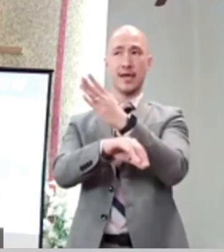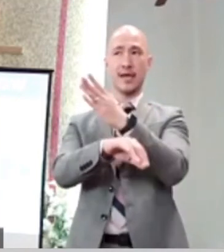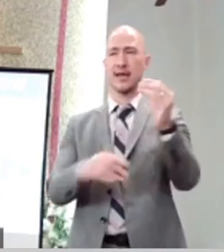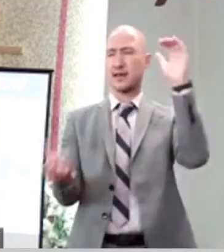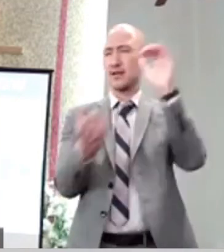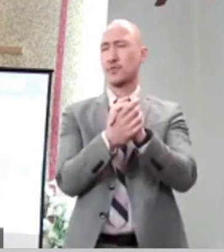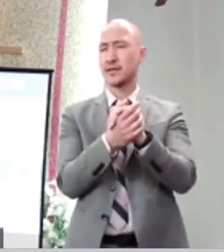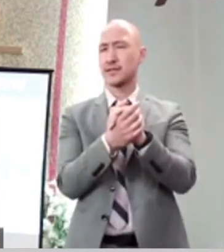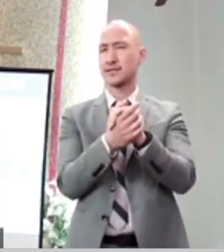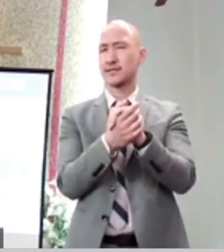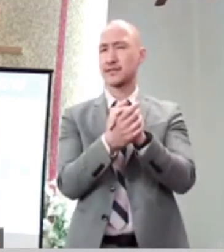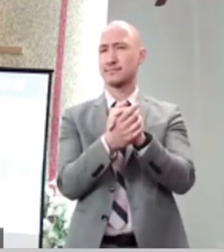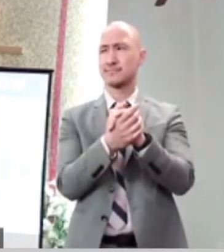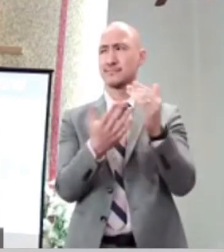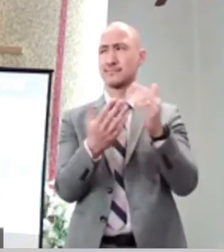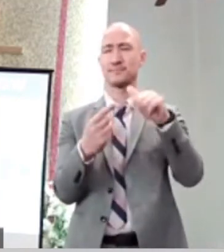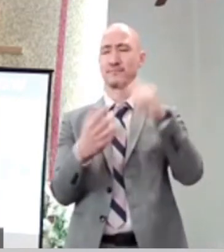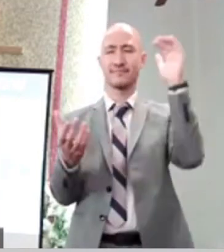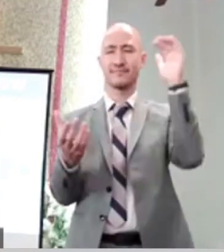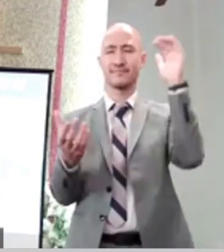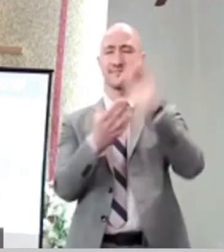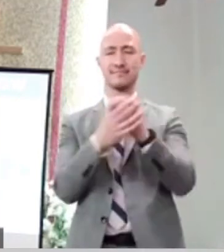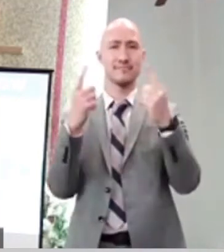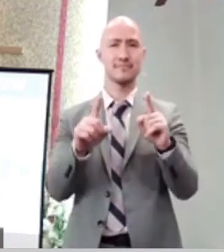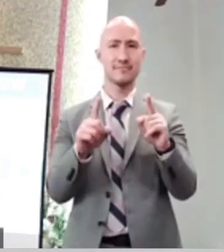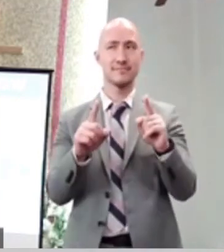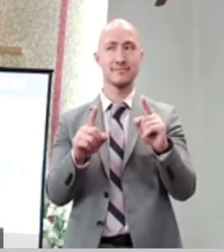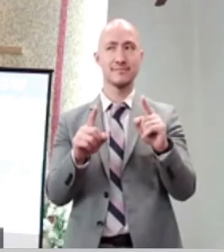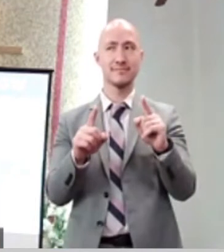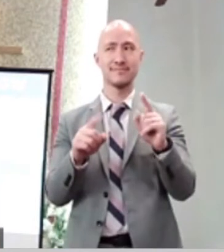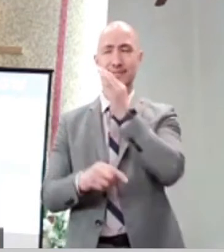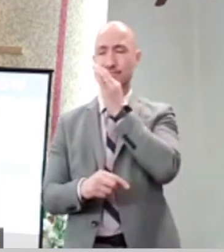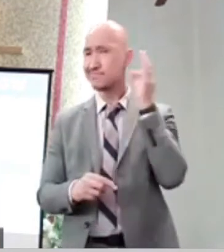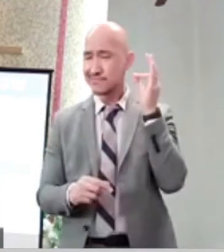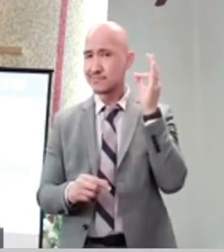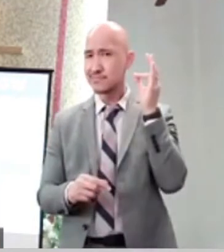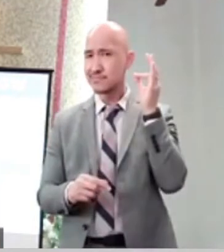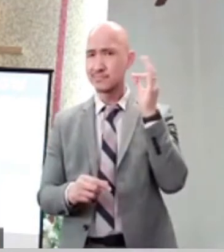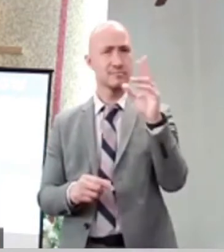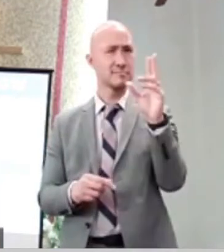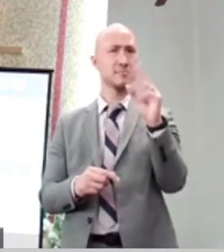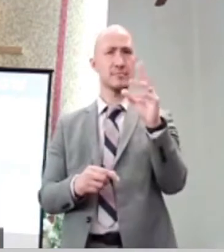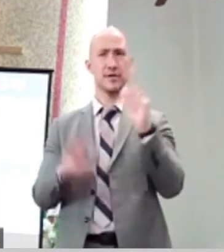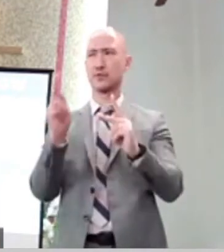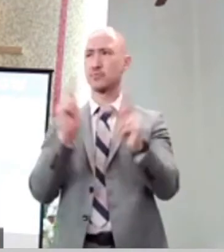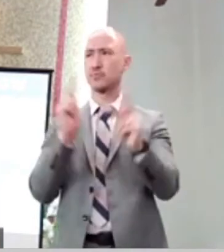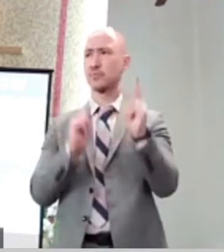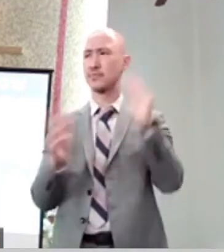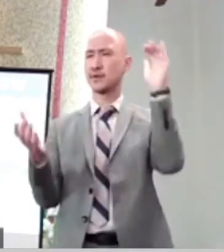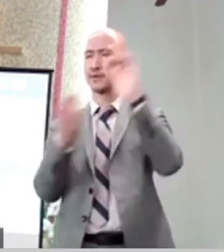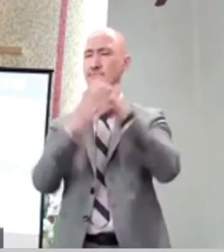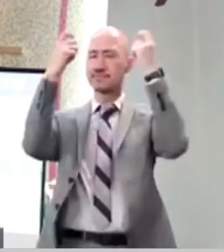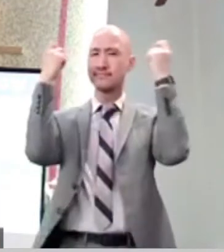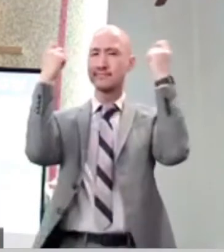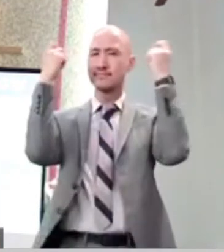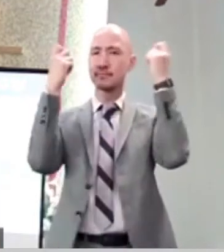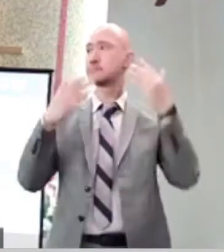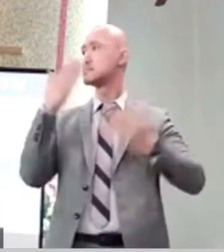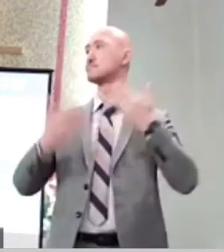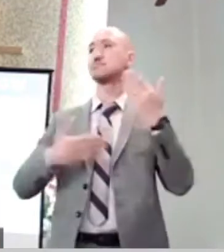here, right? It just doesn't jive. And that's what the Pharisees were doing. He's trying to help them think, look, you guys aren't